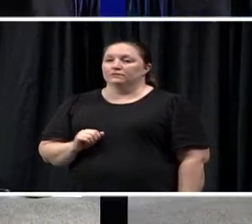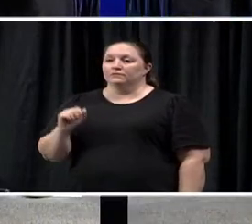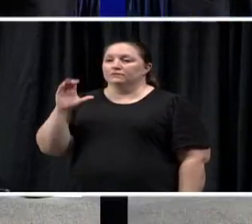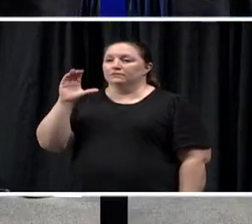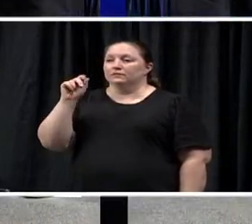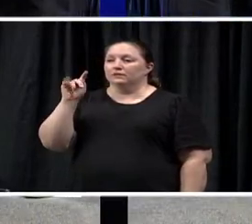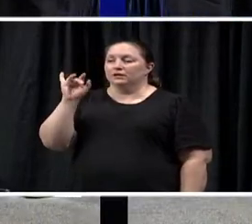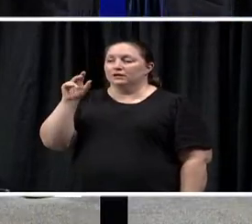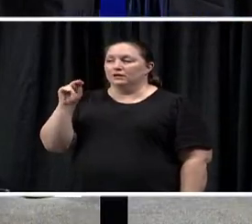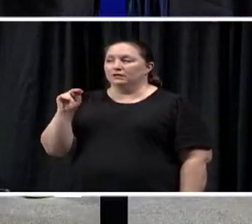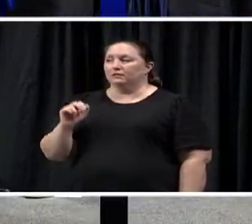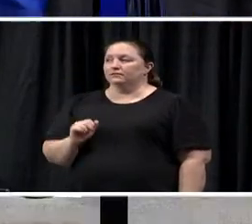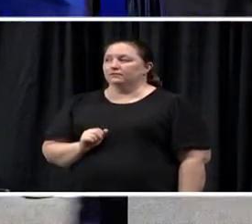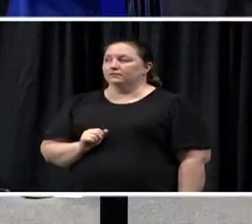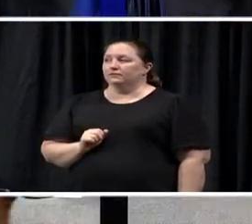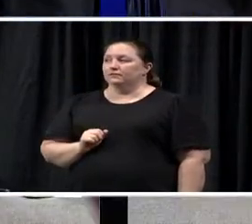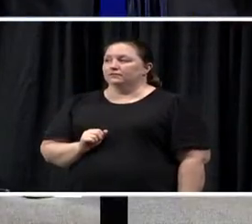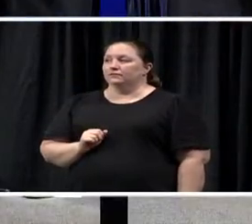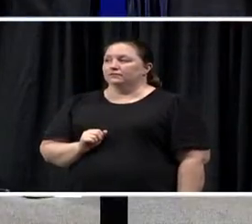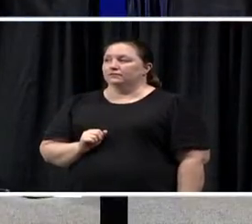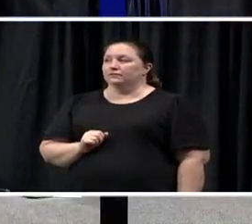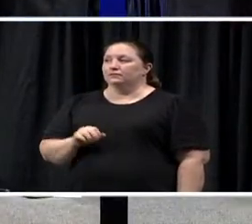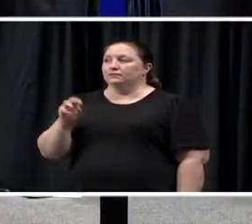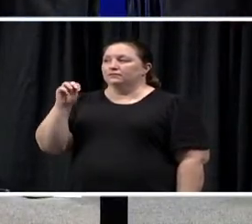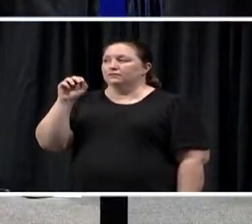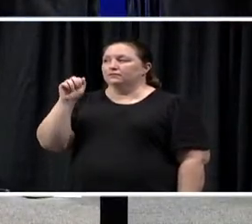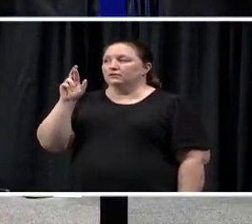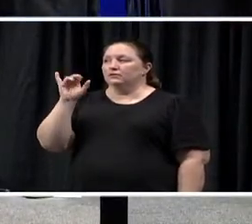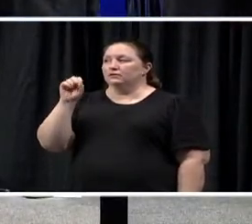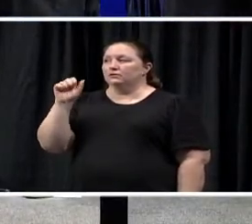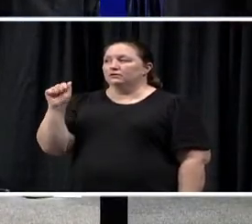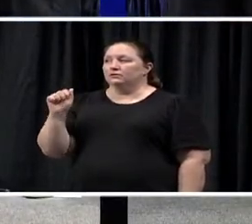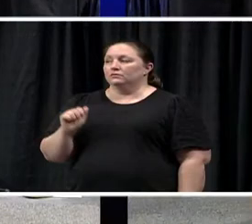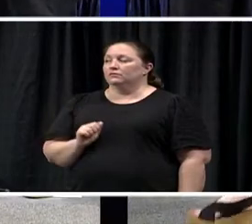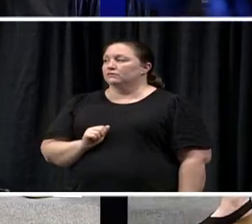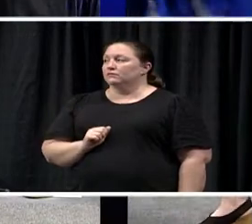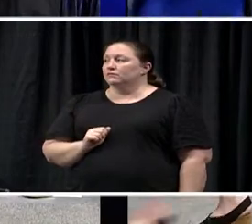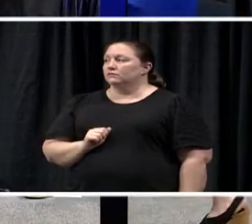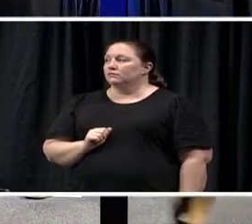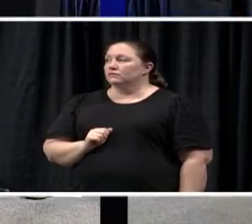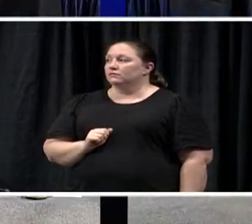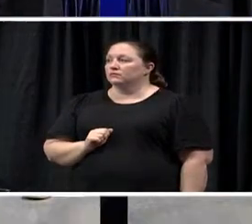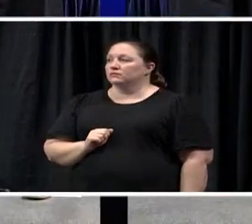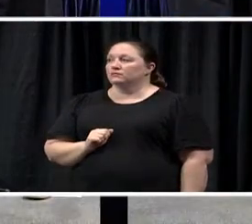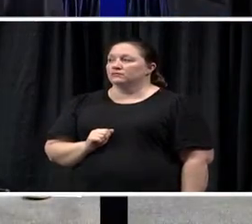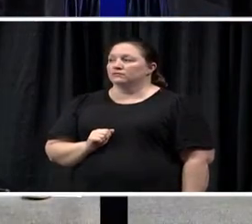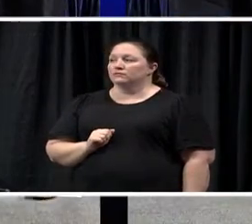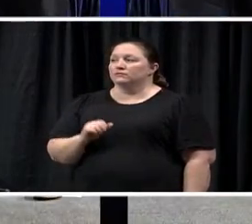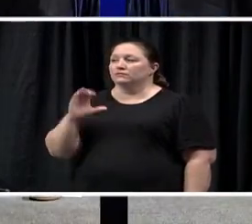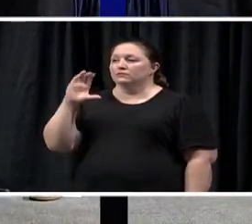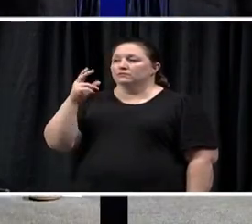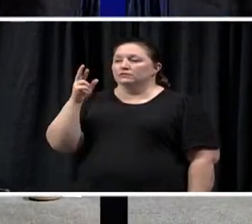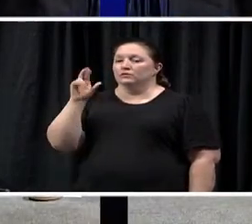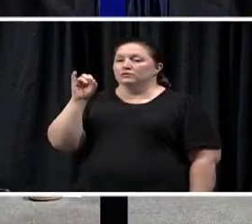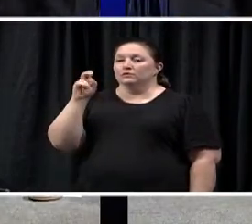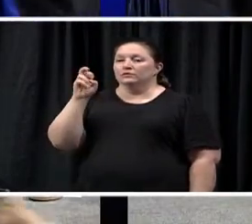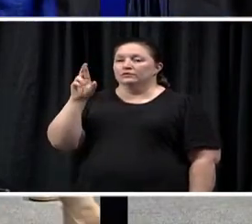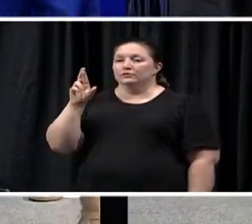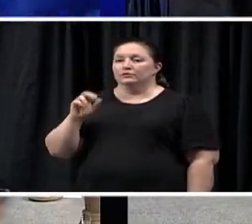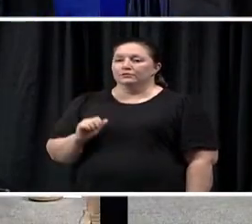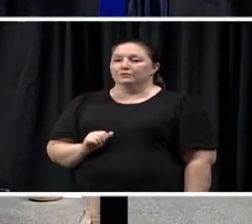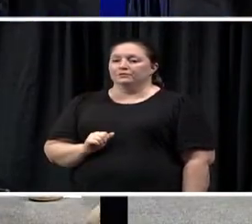Caitlin Sophia Crum. Marissa Contreras Martinez. Christopher Elias